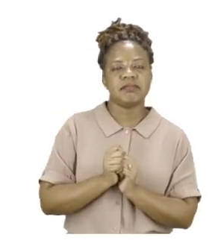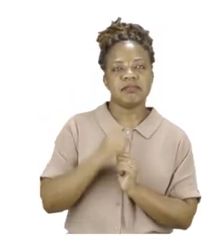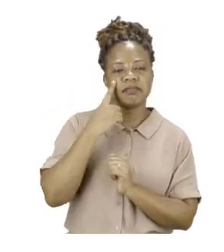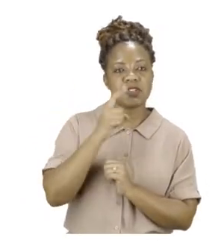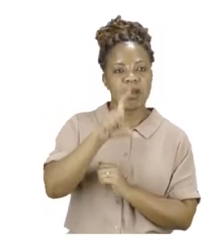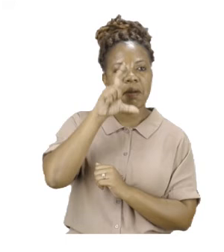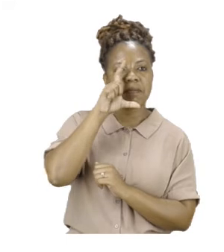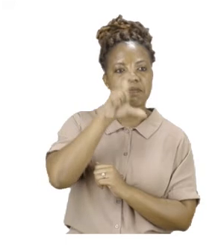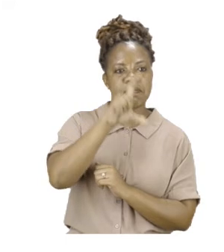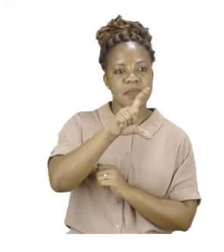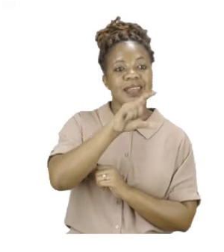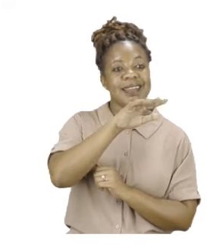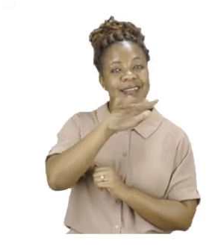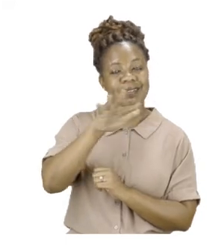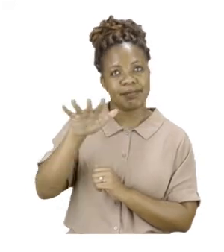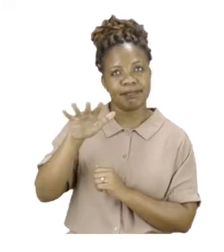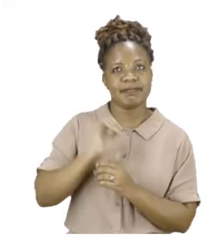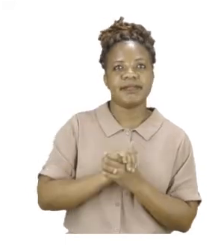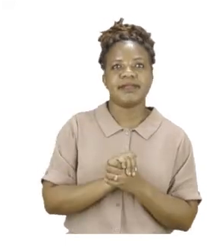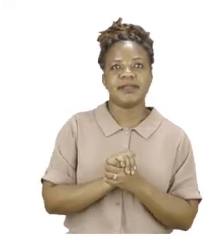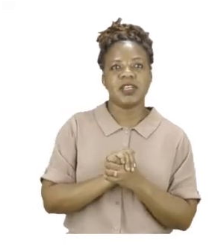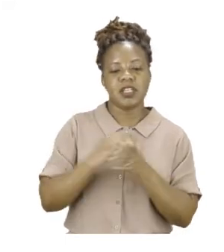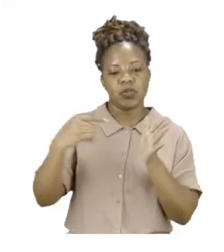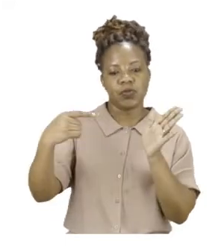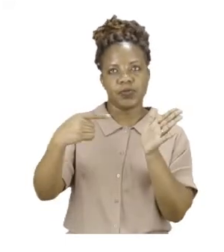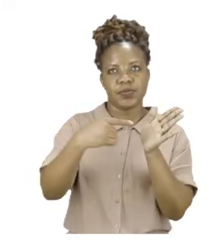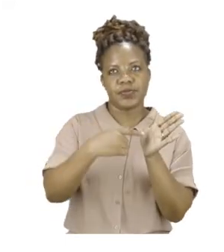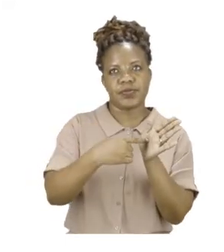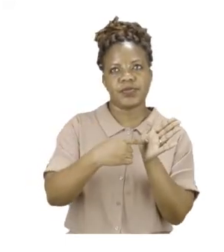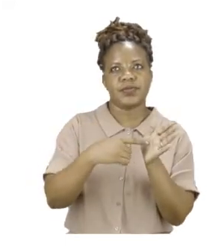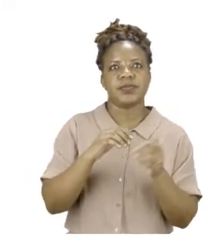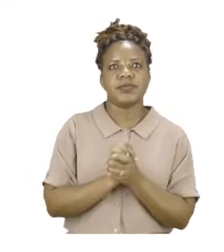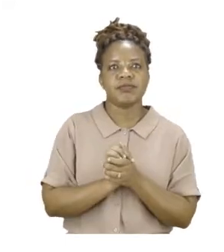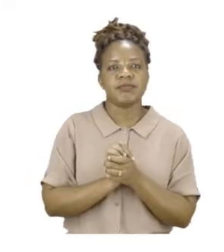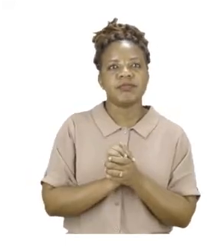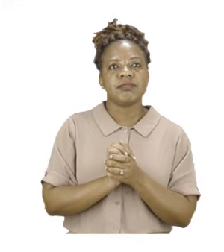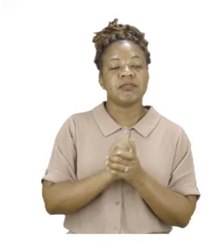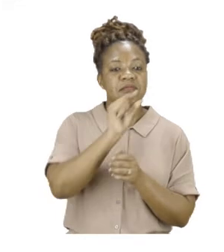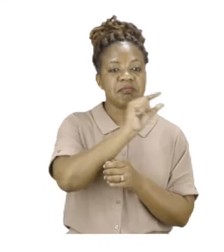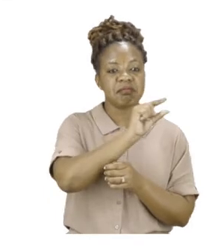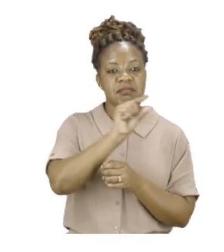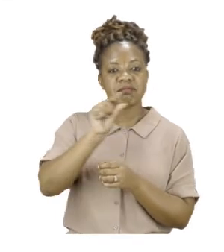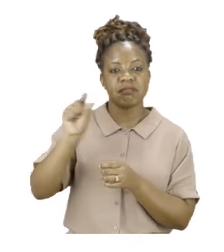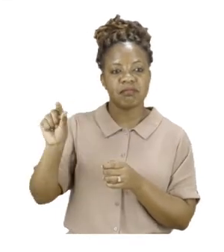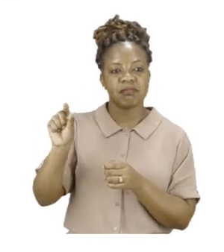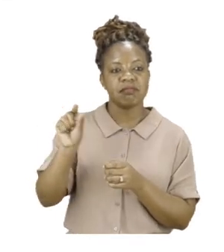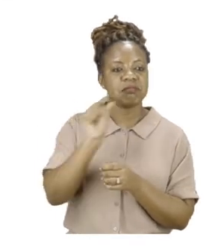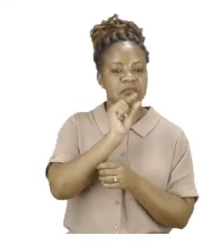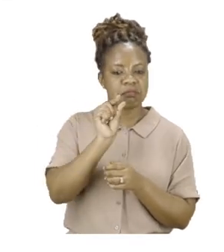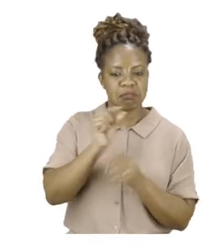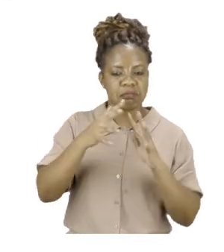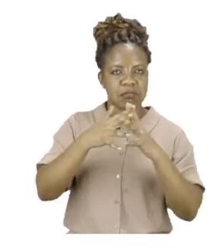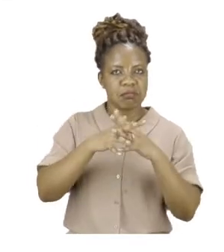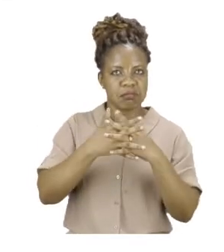and full stops. The sentences that you see have been mixed up. So it is